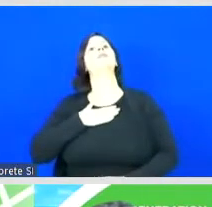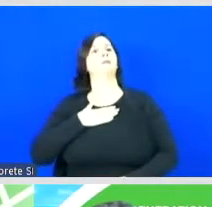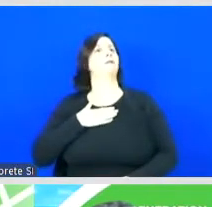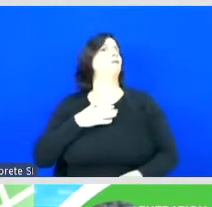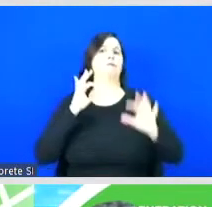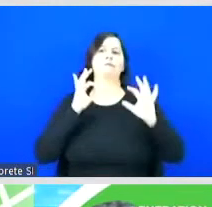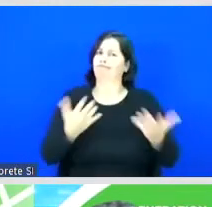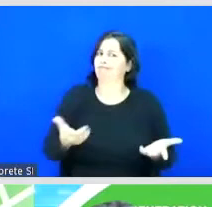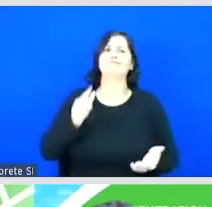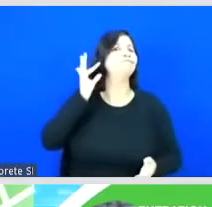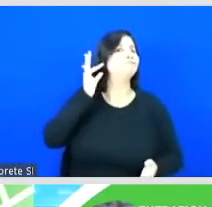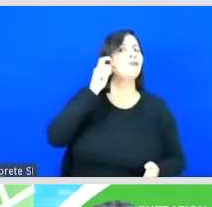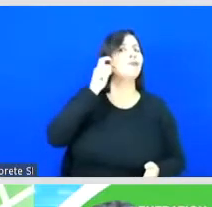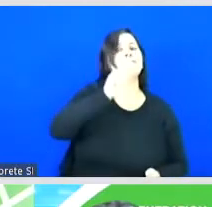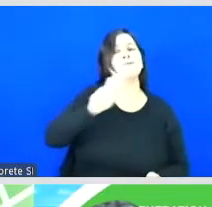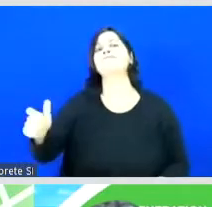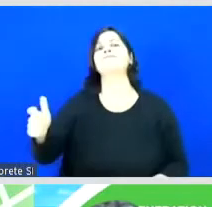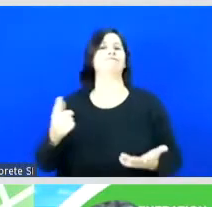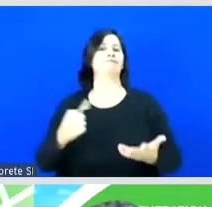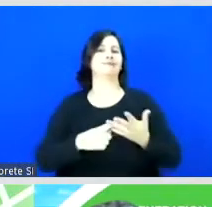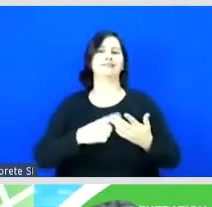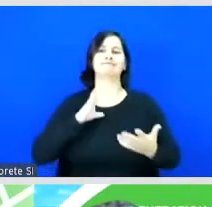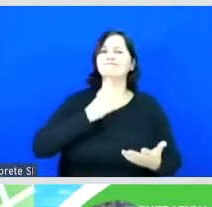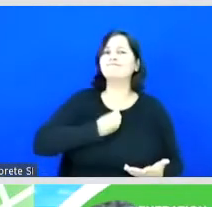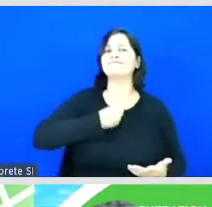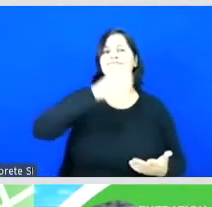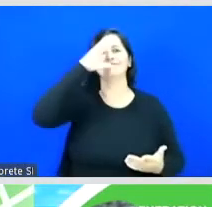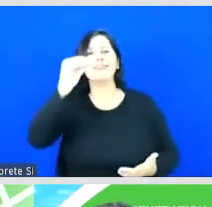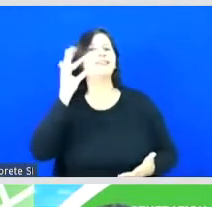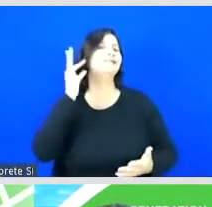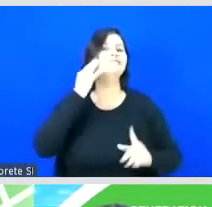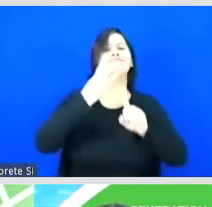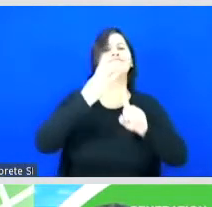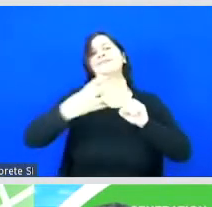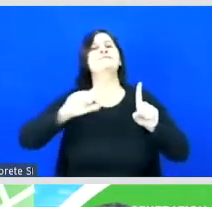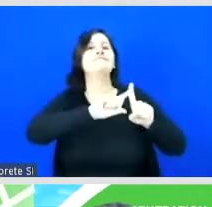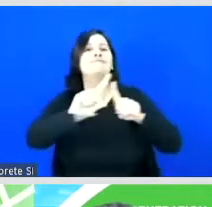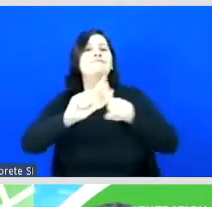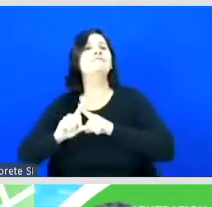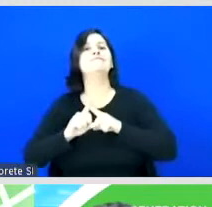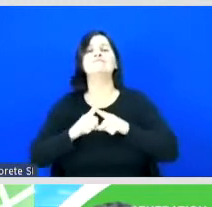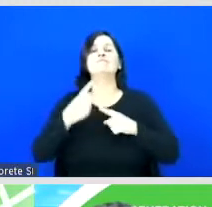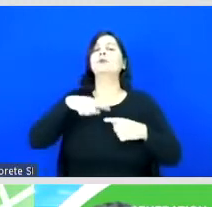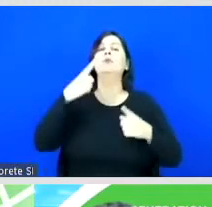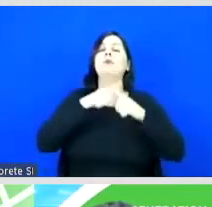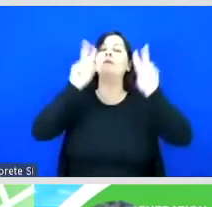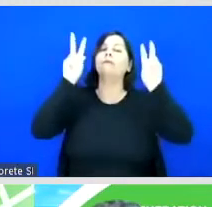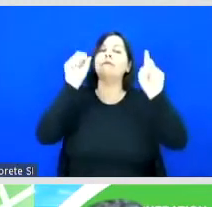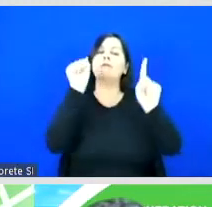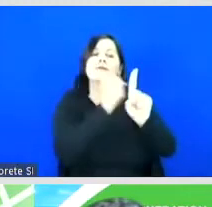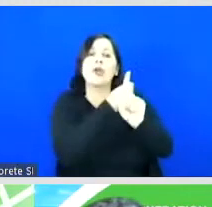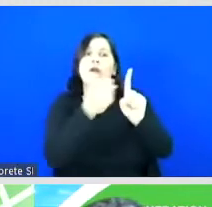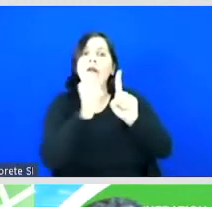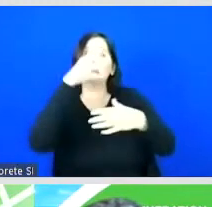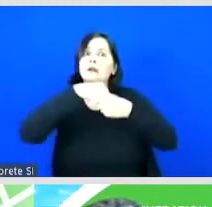and girls not getting their education, and a lot of really pressing issues that needs to be